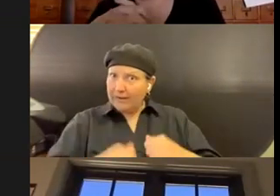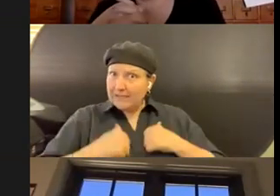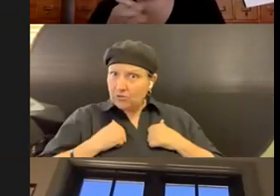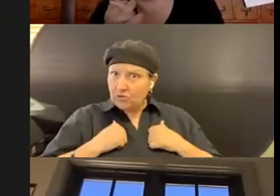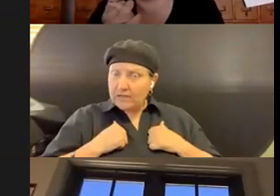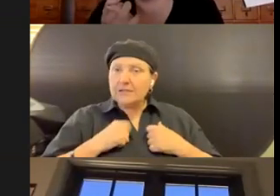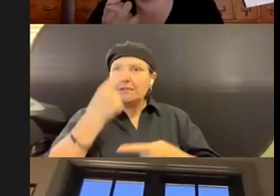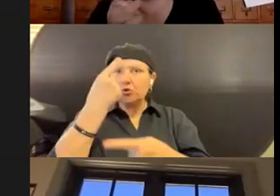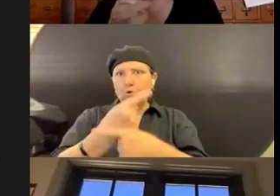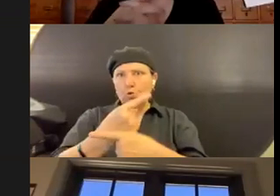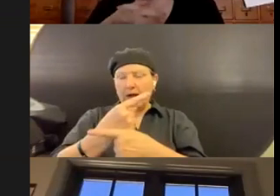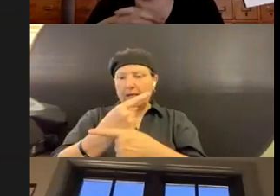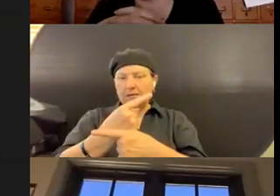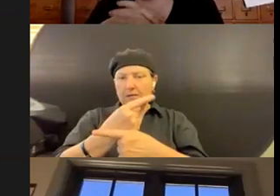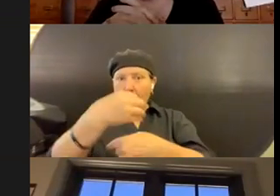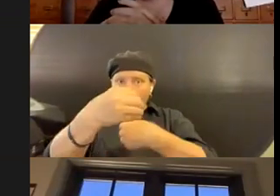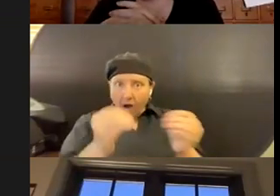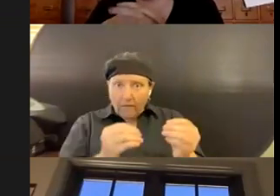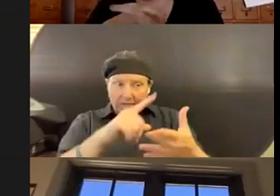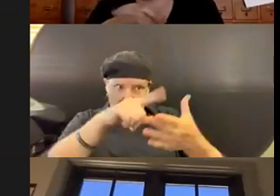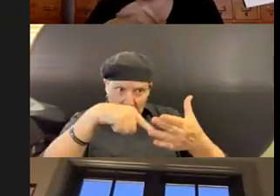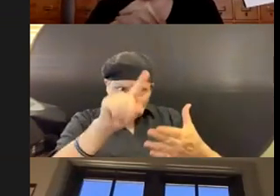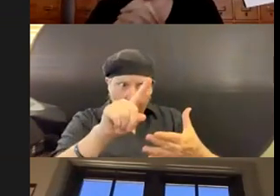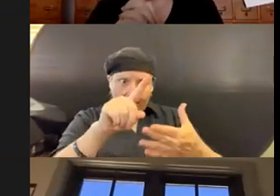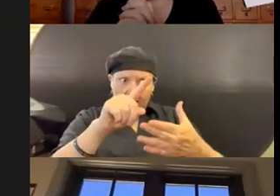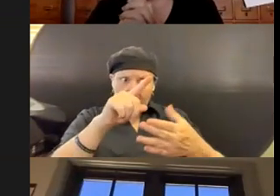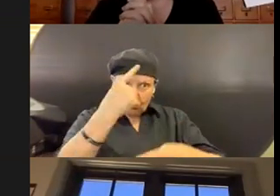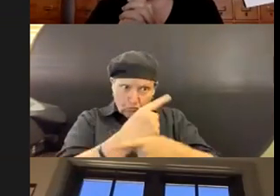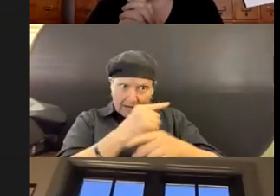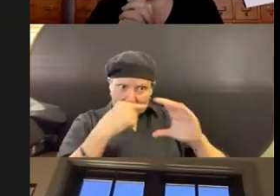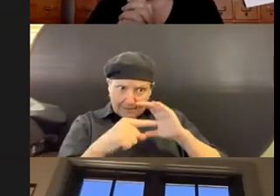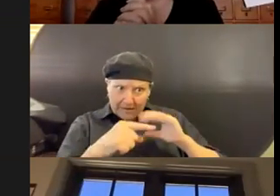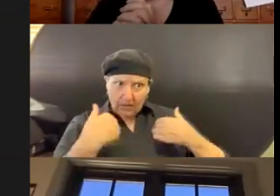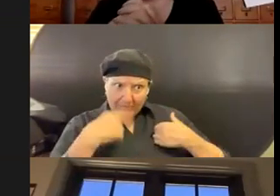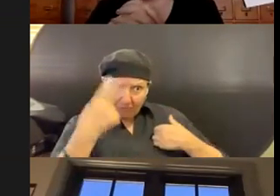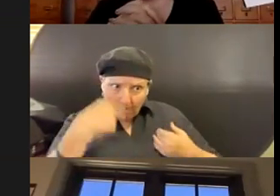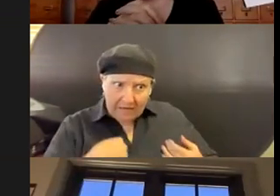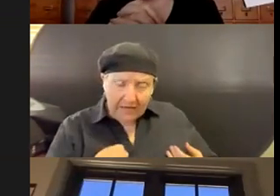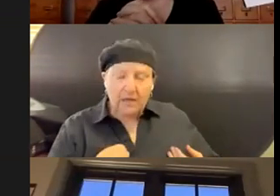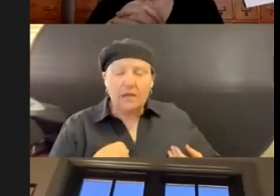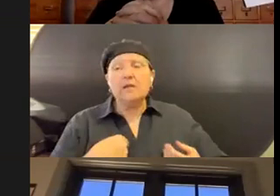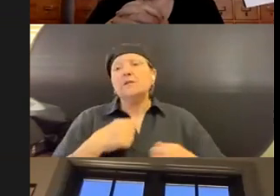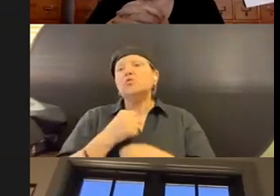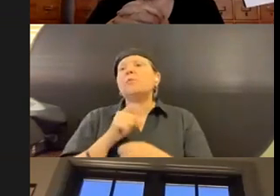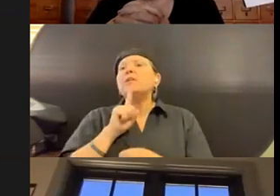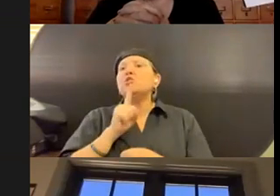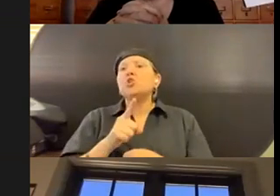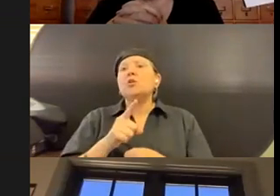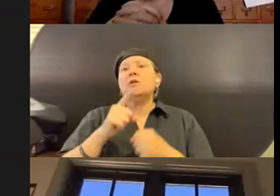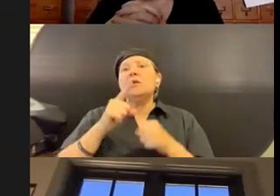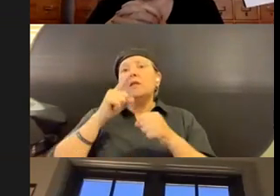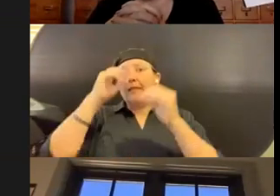office. Please make sure you've given them the correct emails so the teachers can email you the time of their orientation.